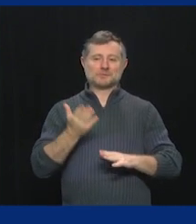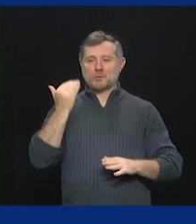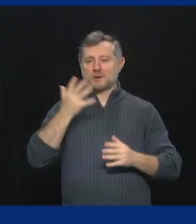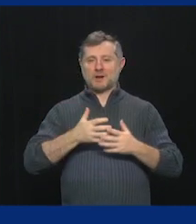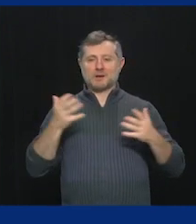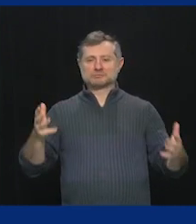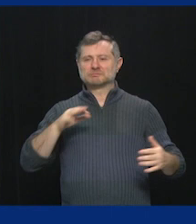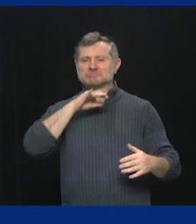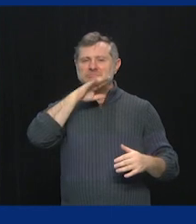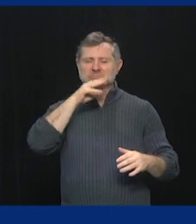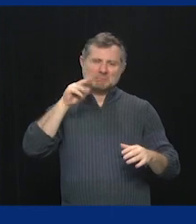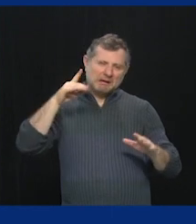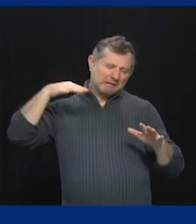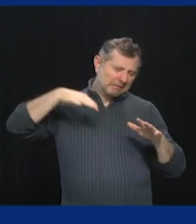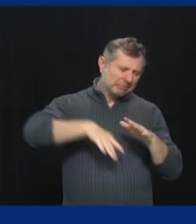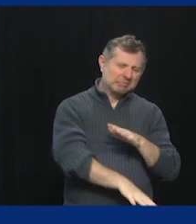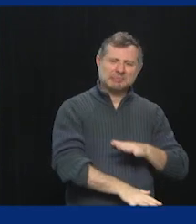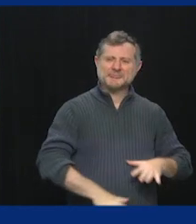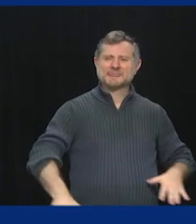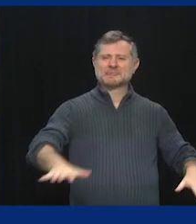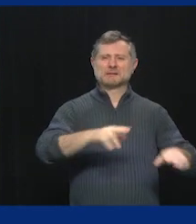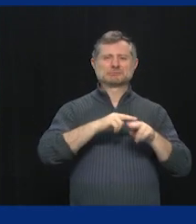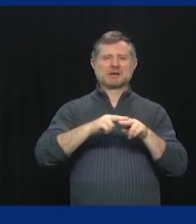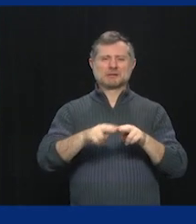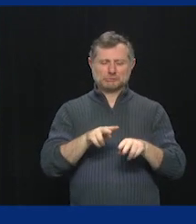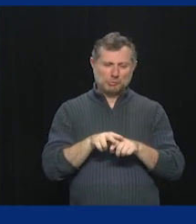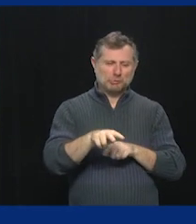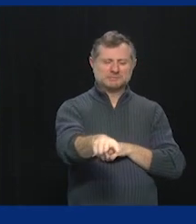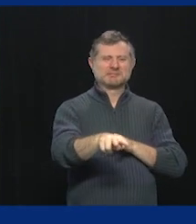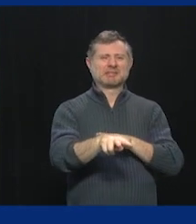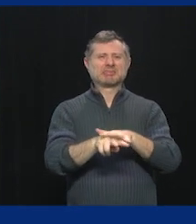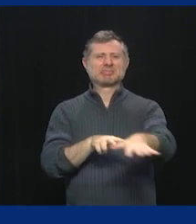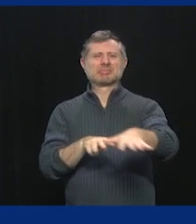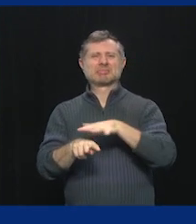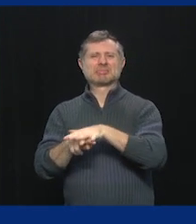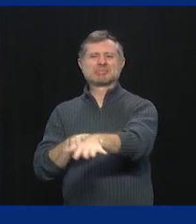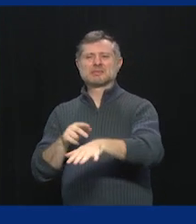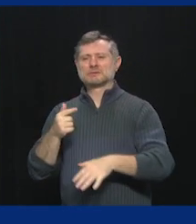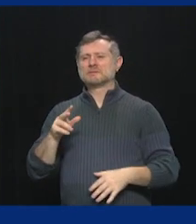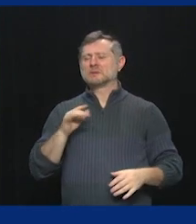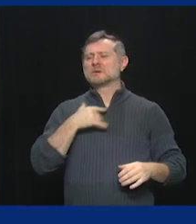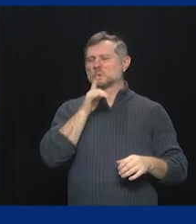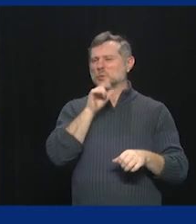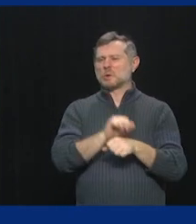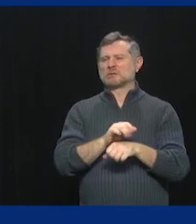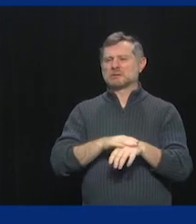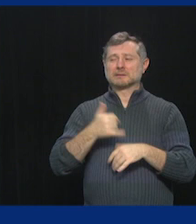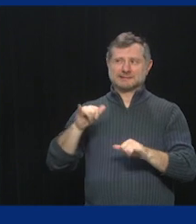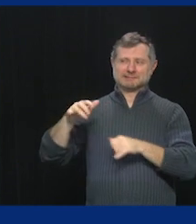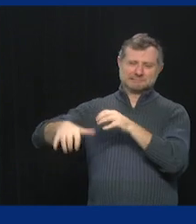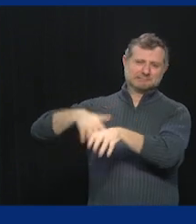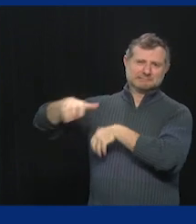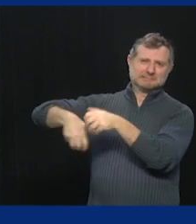that slid off of banks down over the tracks, and that work will continue and does today.